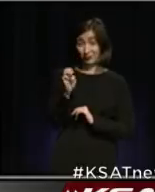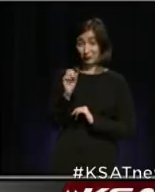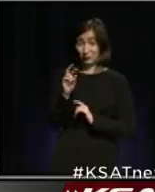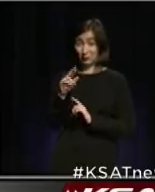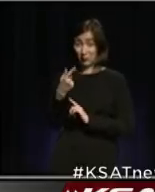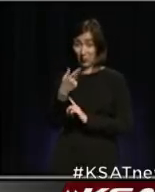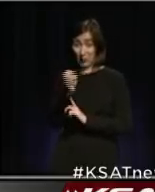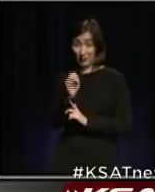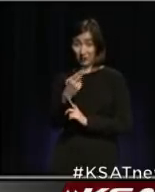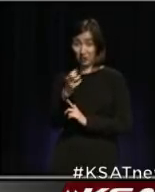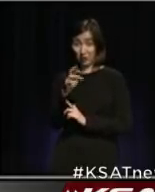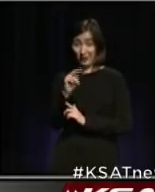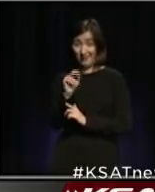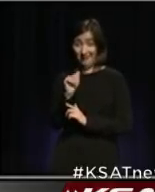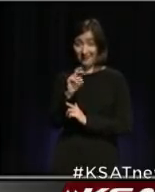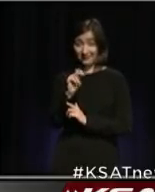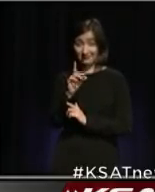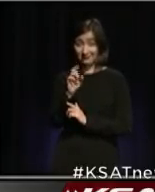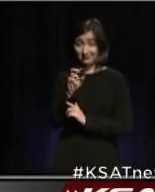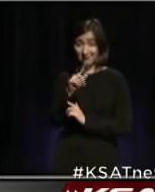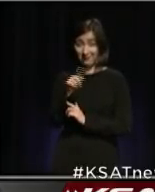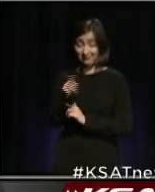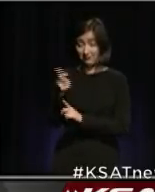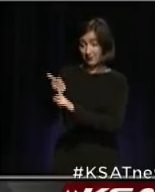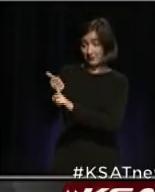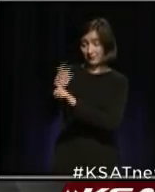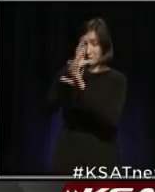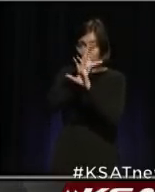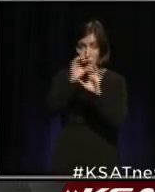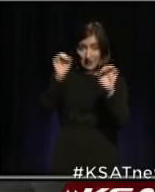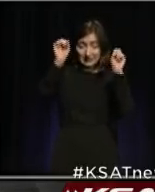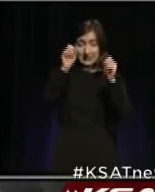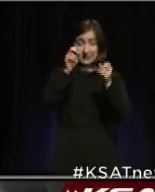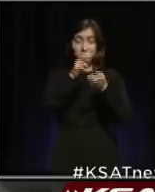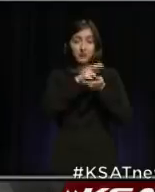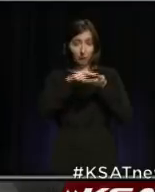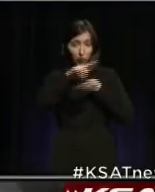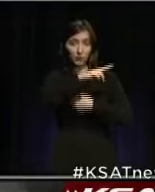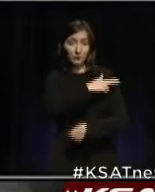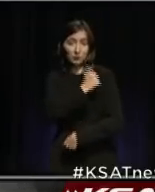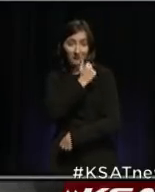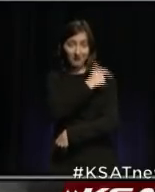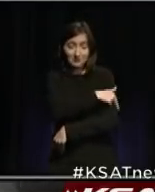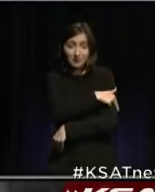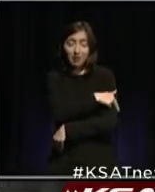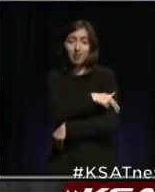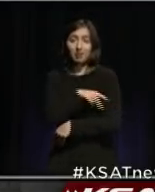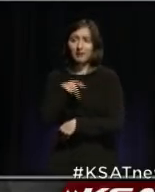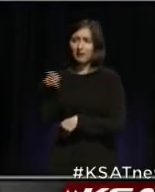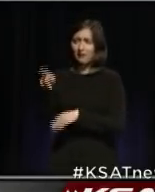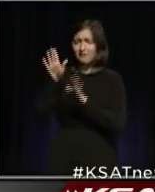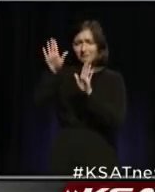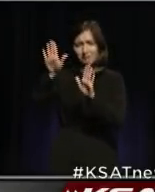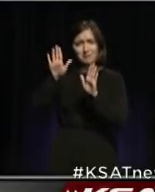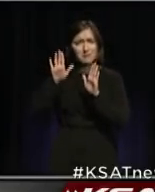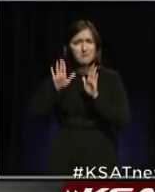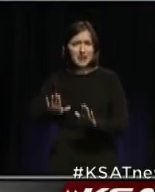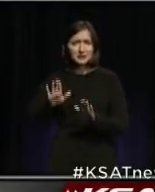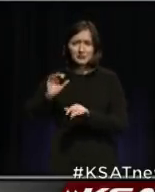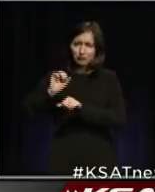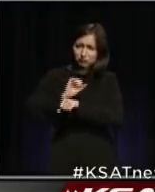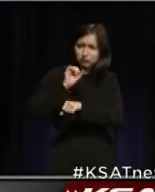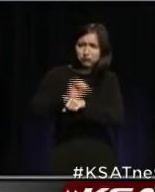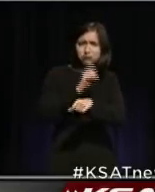University Hospital, and doing an absolutely amazing job, not only with what's happening